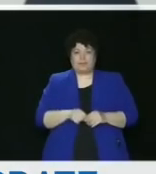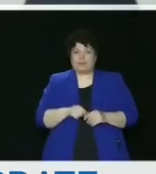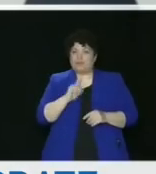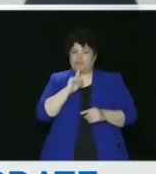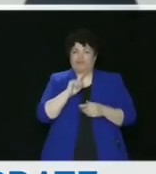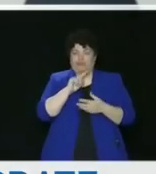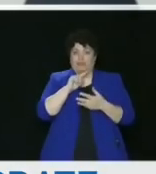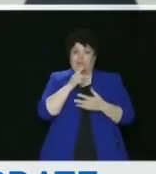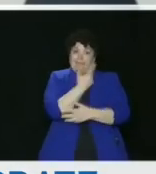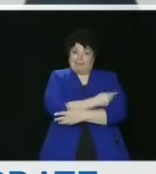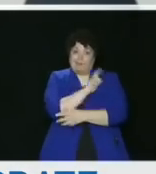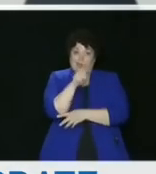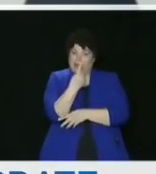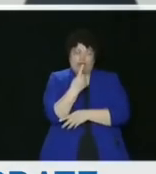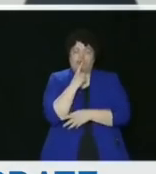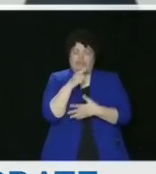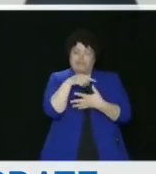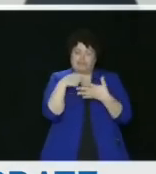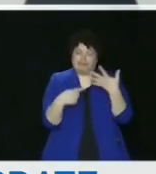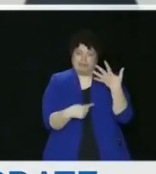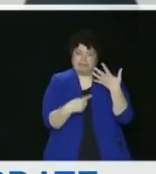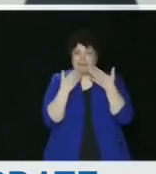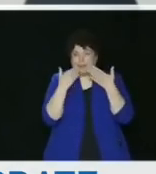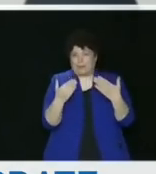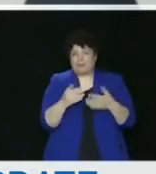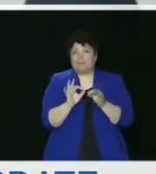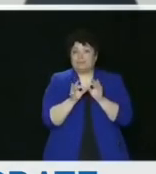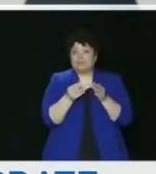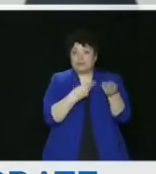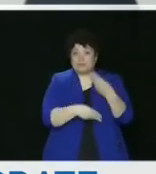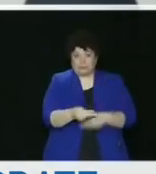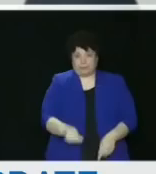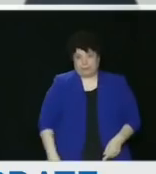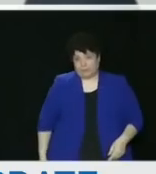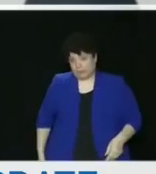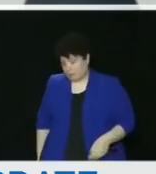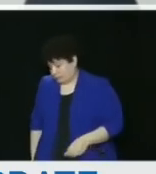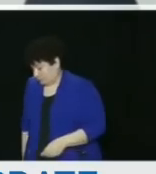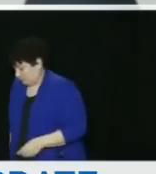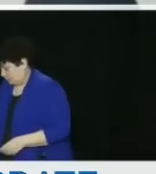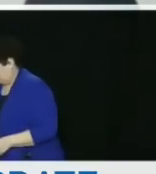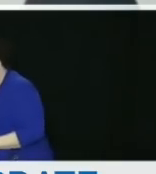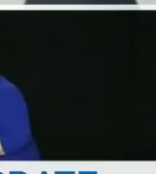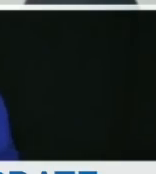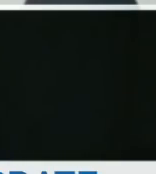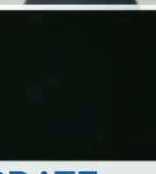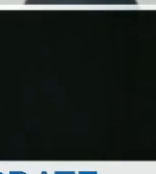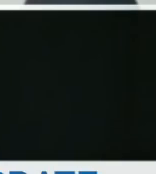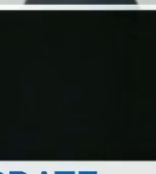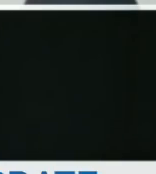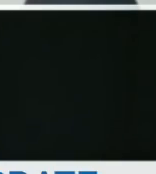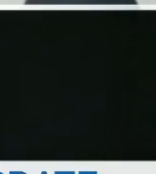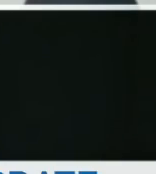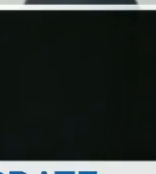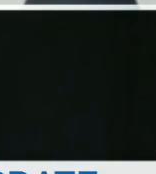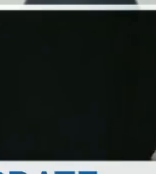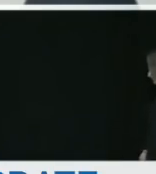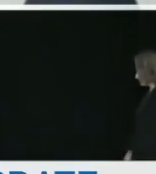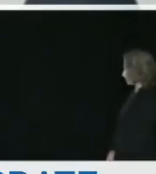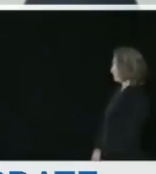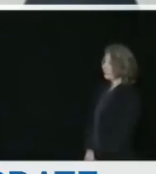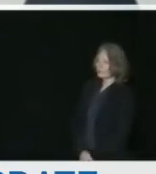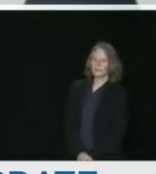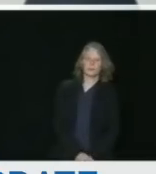3 things all at the same time. Thank you. Thank you very much. Thank you. The next question is from